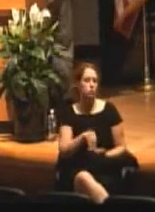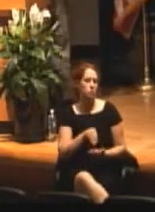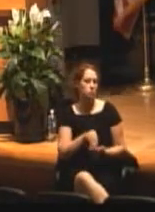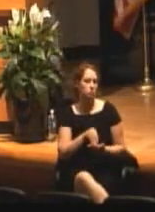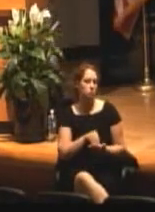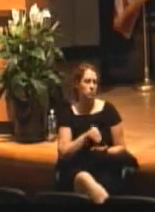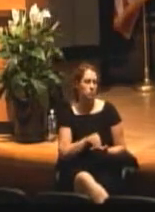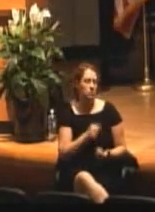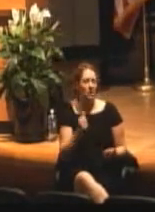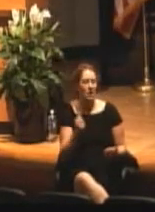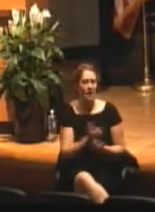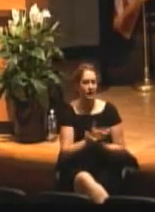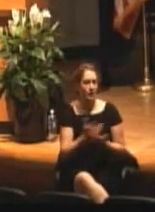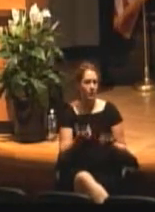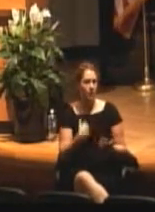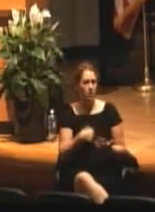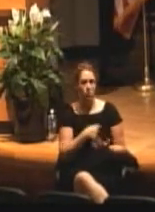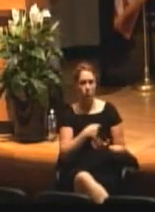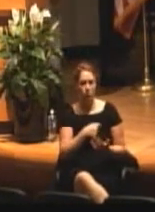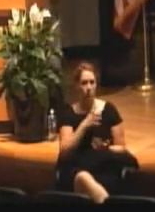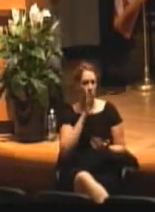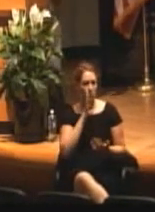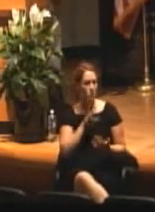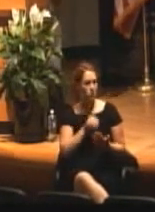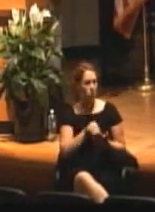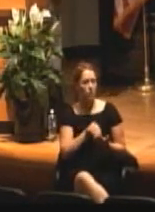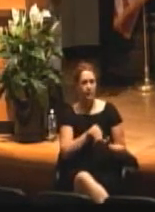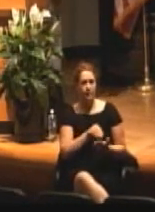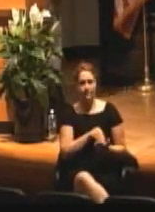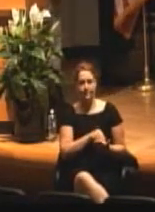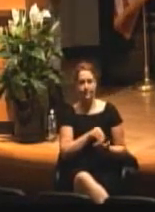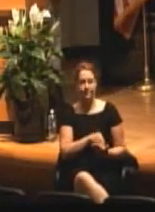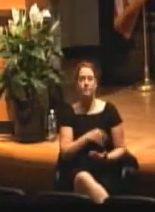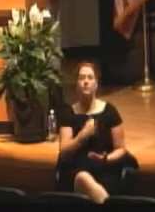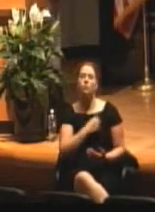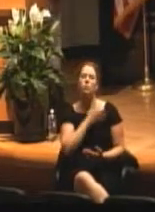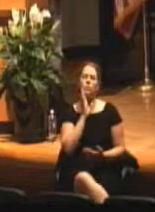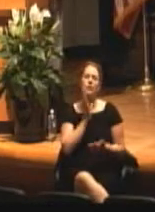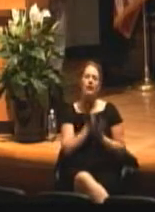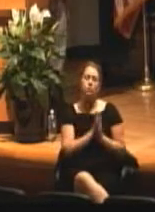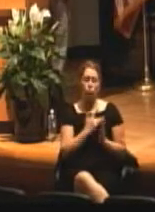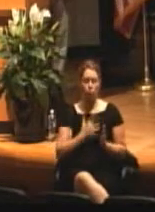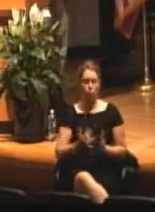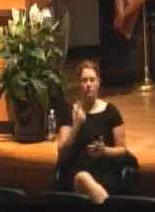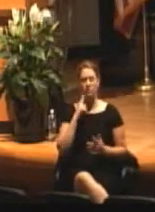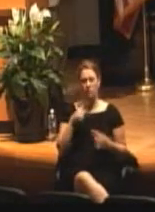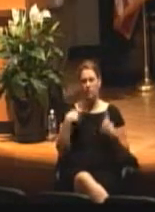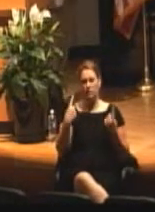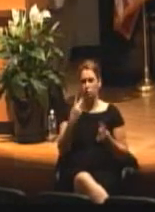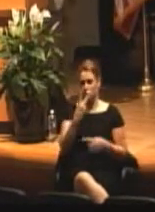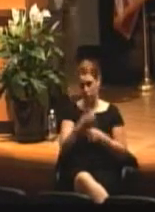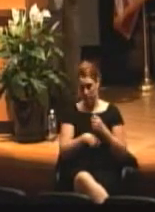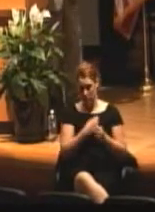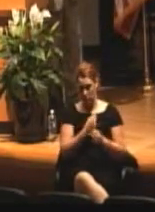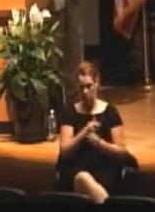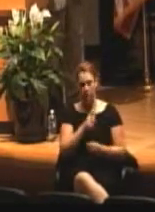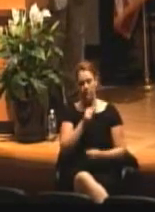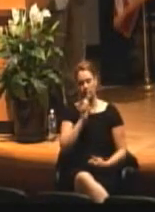everything that you can think of, we're going to document. So we're going to ask you, typically, for the last 2 years of tax